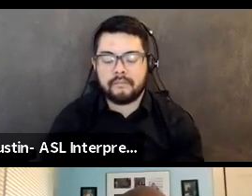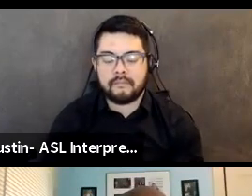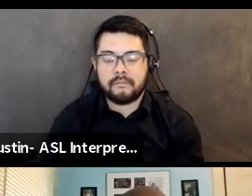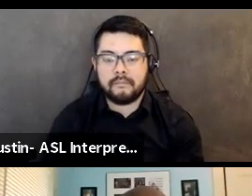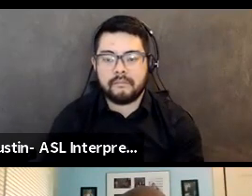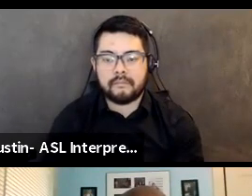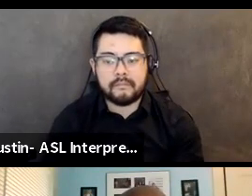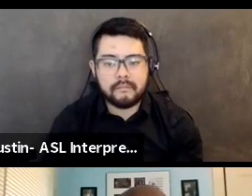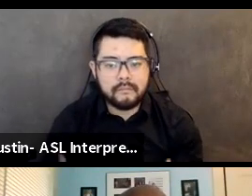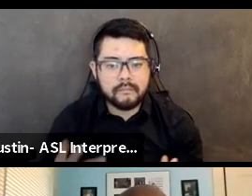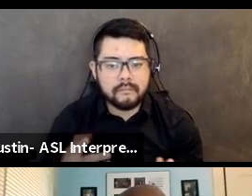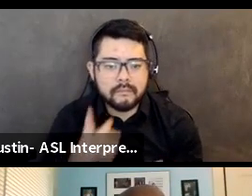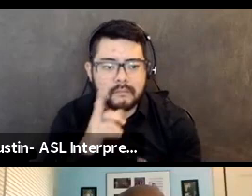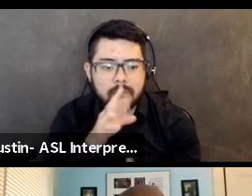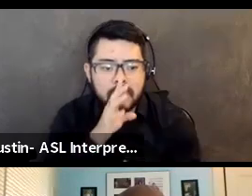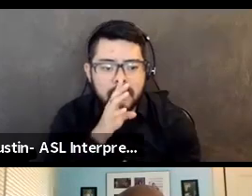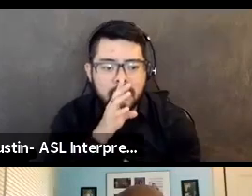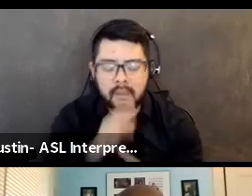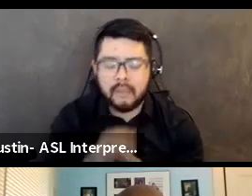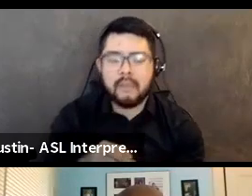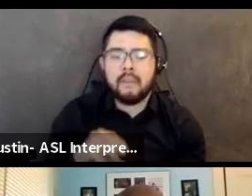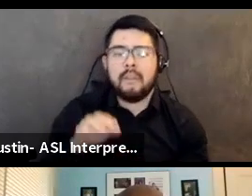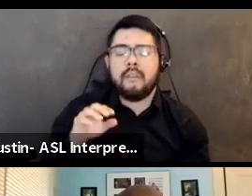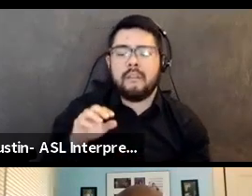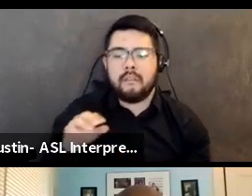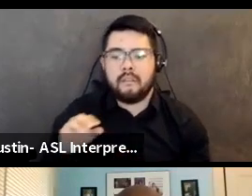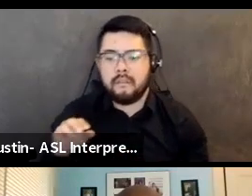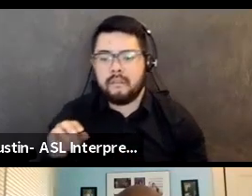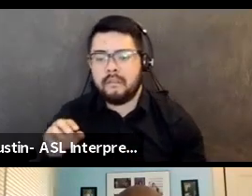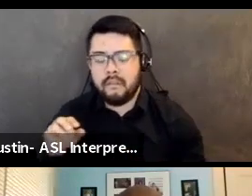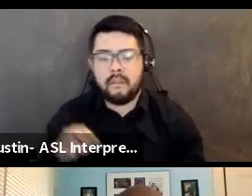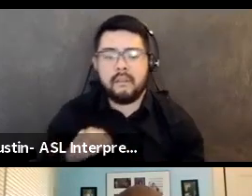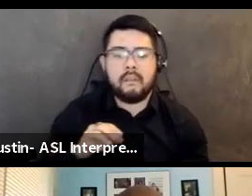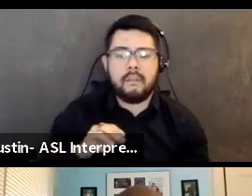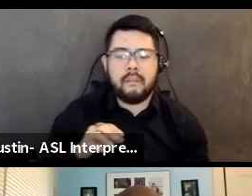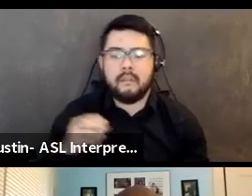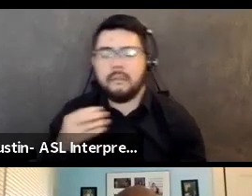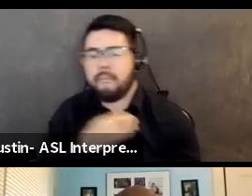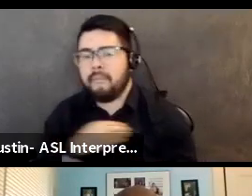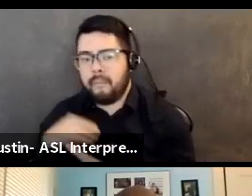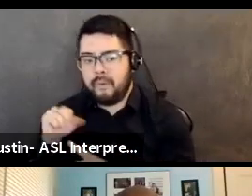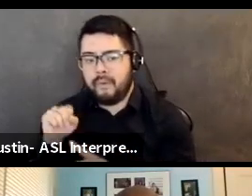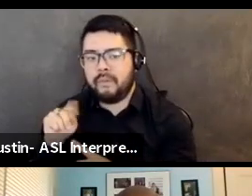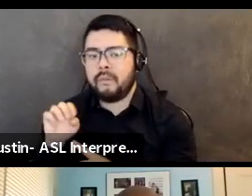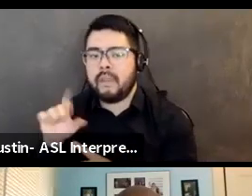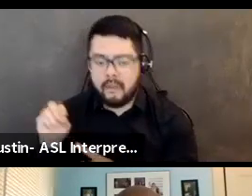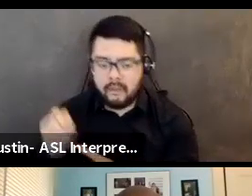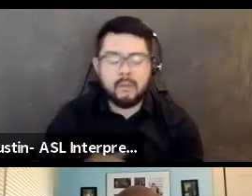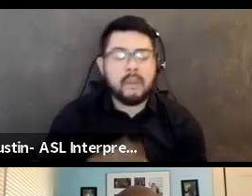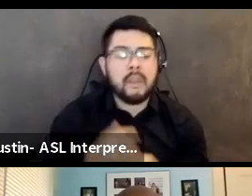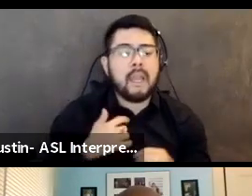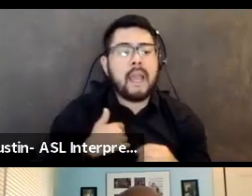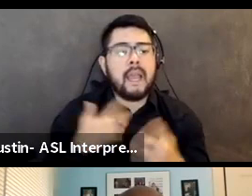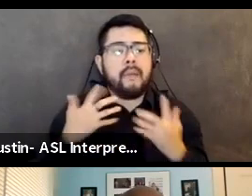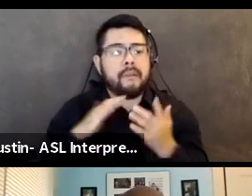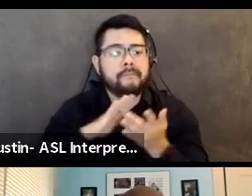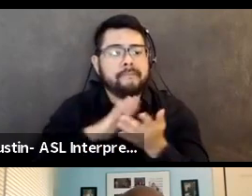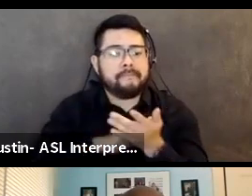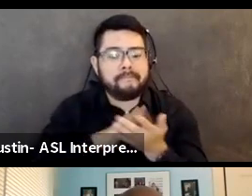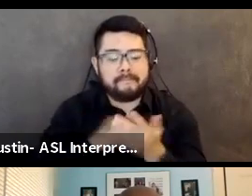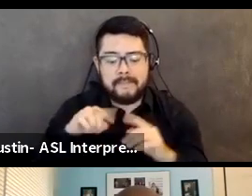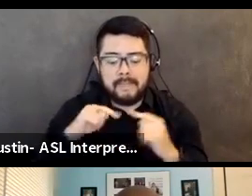did i hear someone yeah presented by edge i just i just wanted to remember i just wanted to commend the the